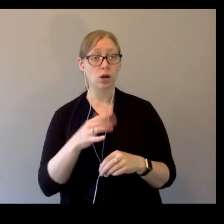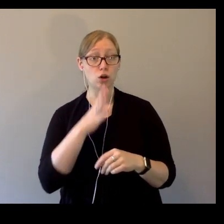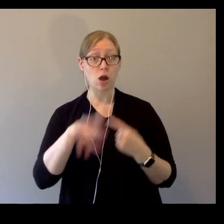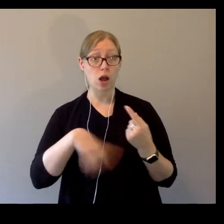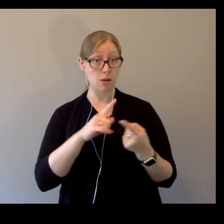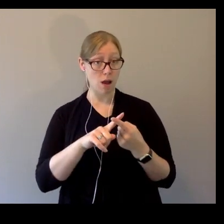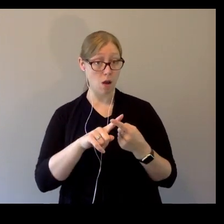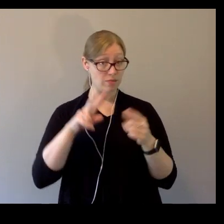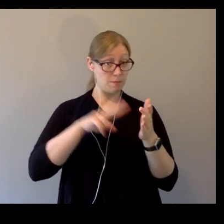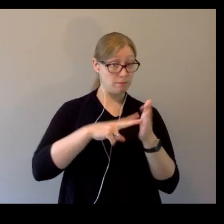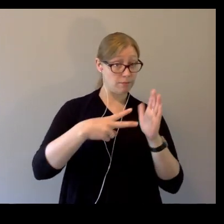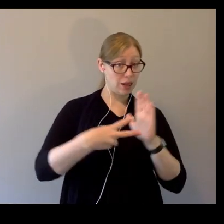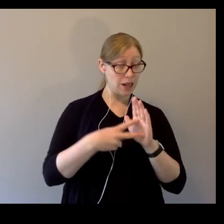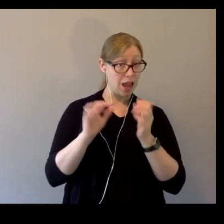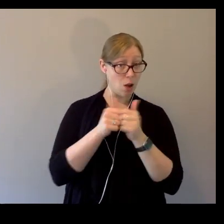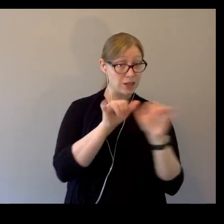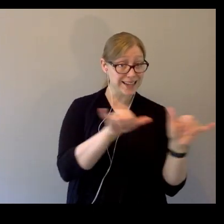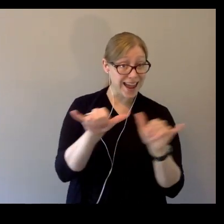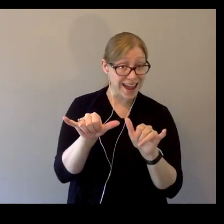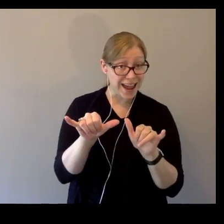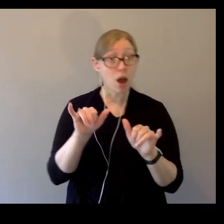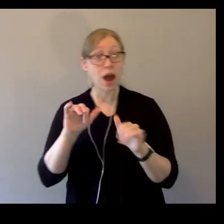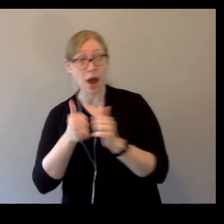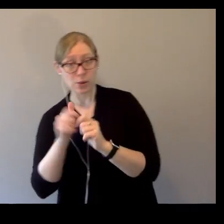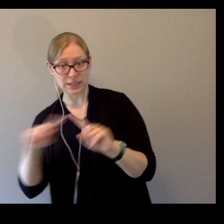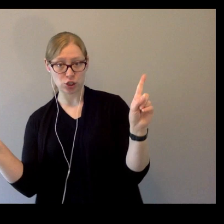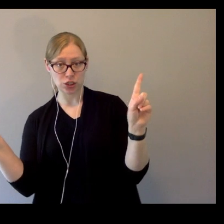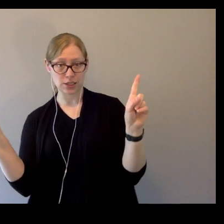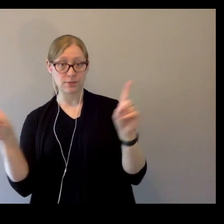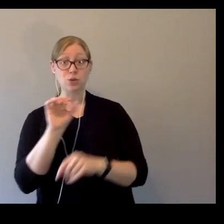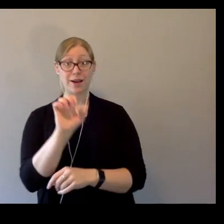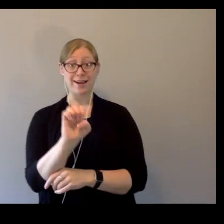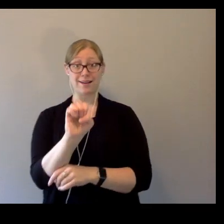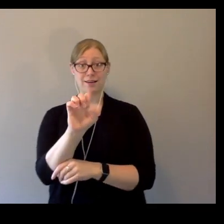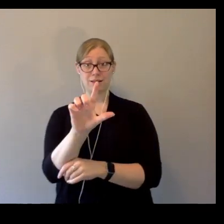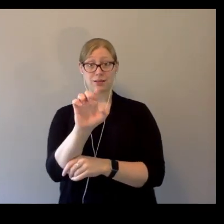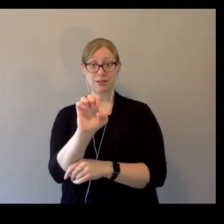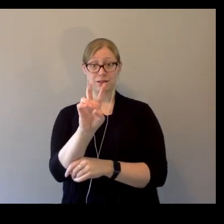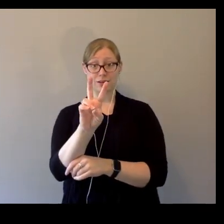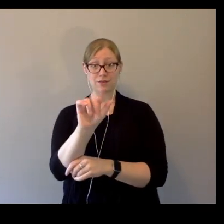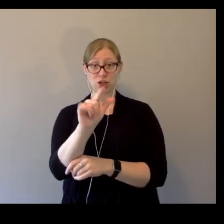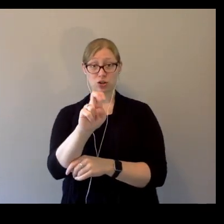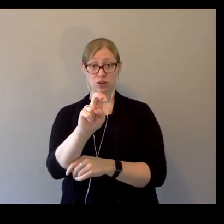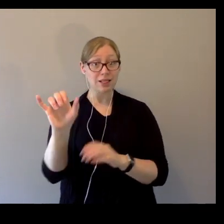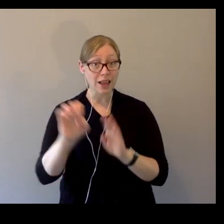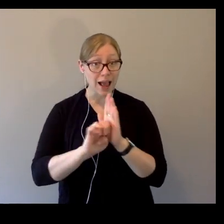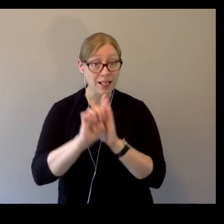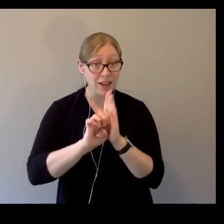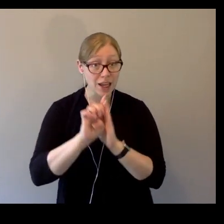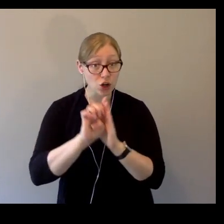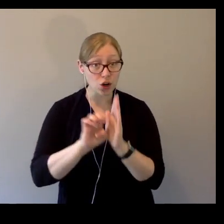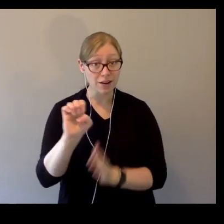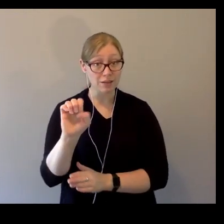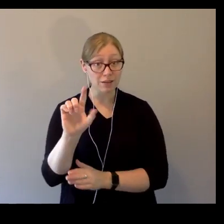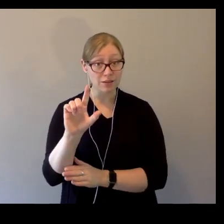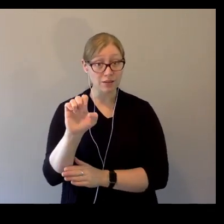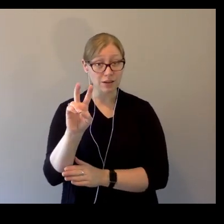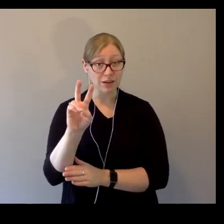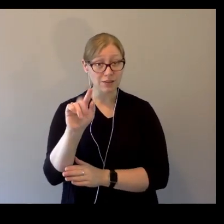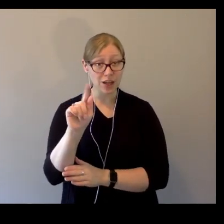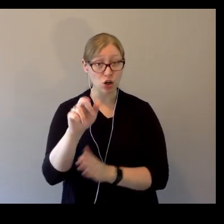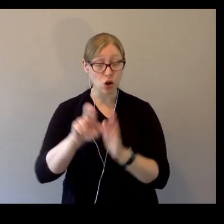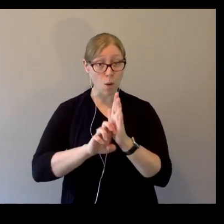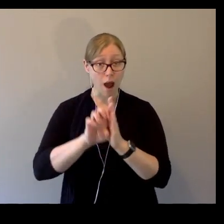talk about what how their meaning is the same or different. So elevation, we might hear that when we talk about elevators going up,